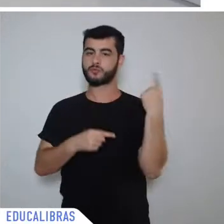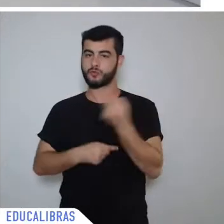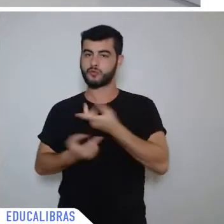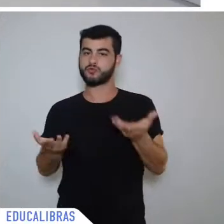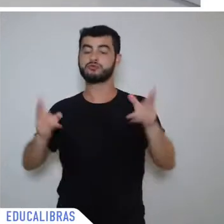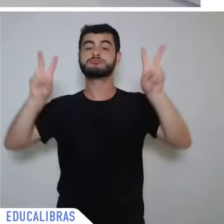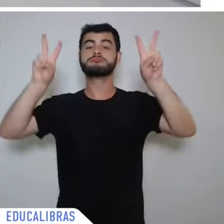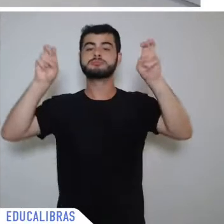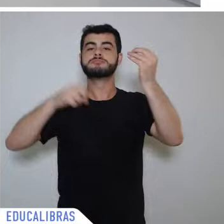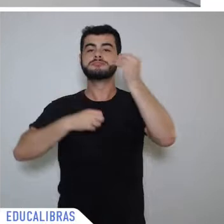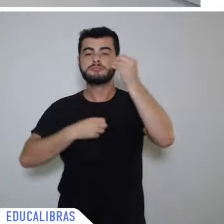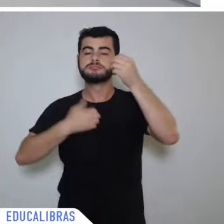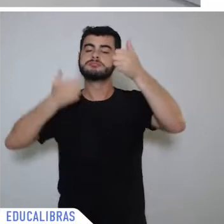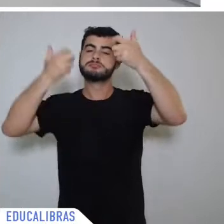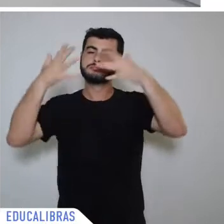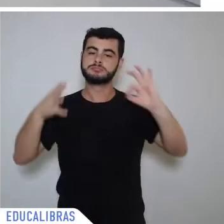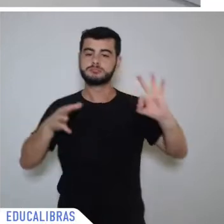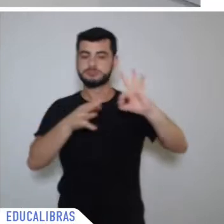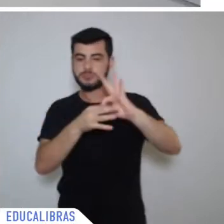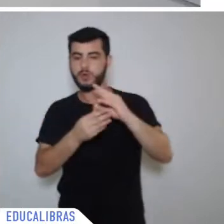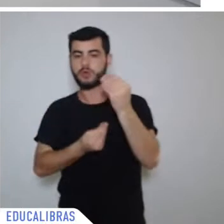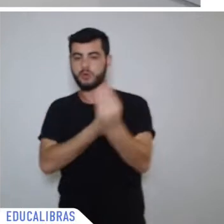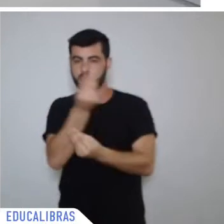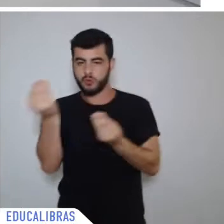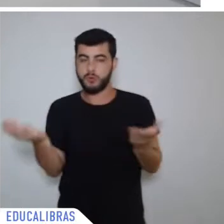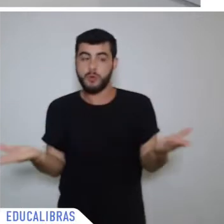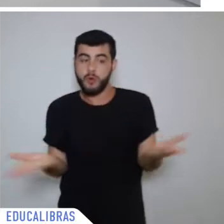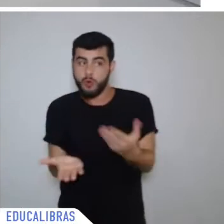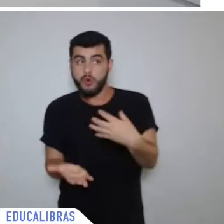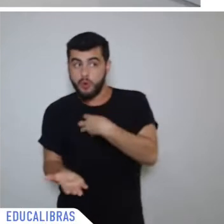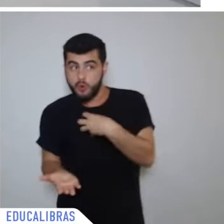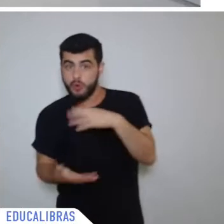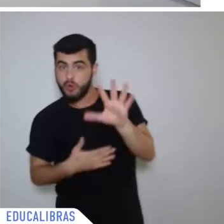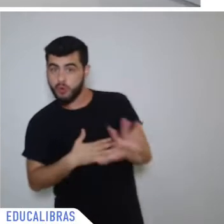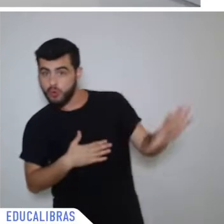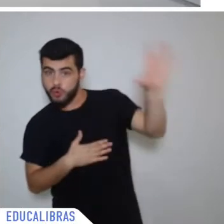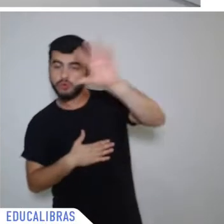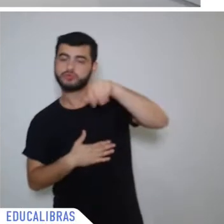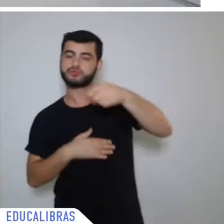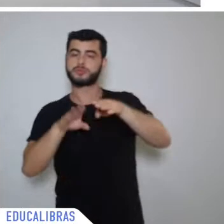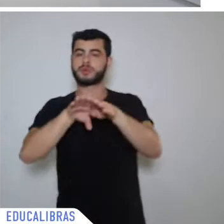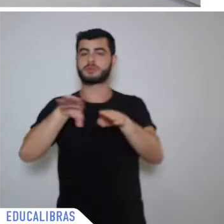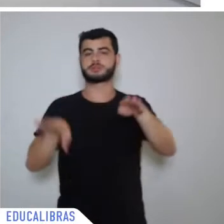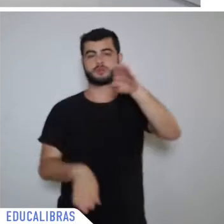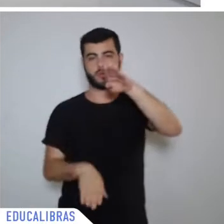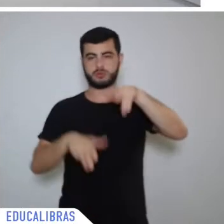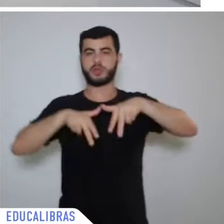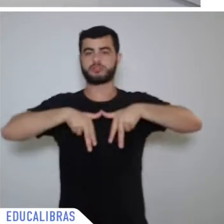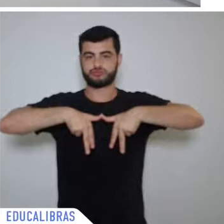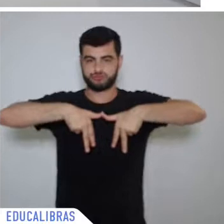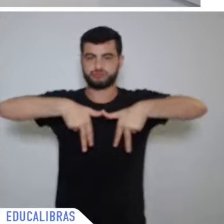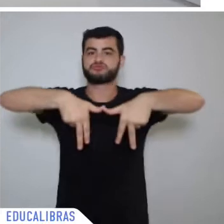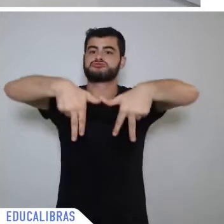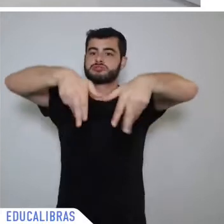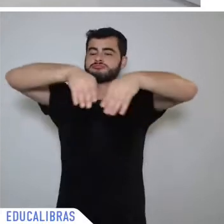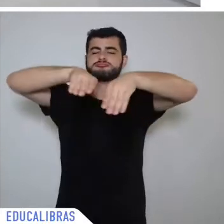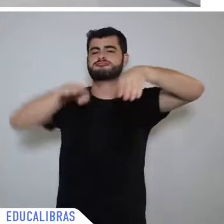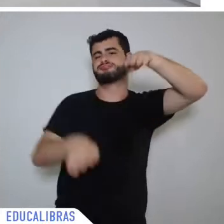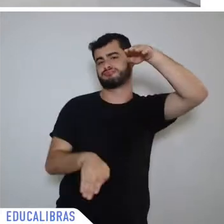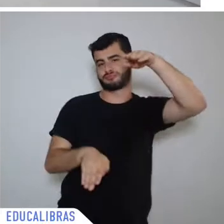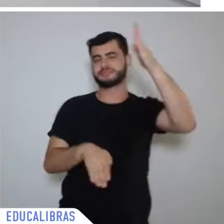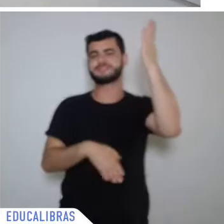willing to approach the inequalities on gender and specific challenges the Black women face in